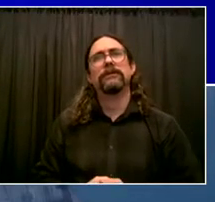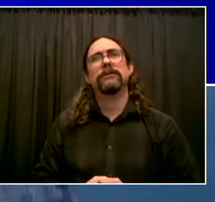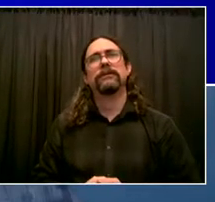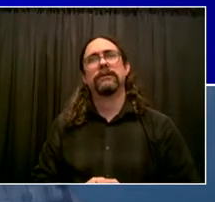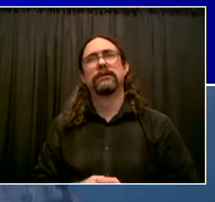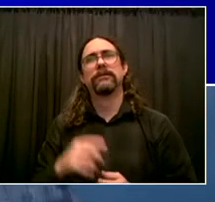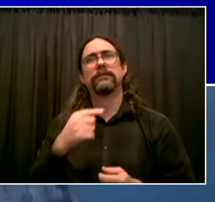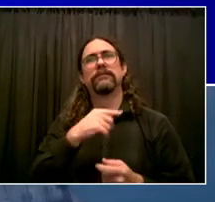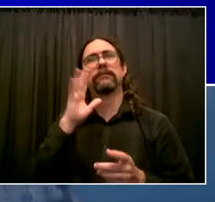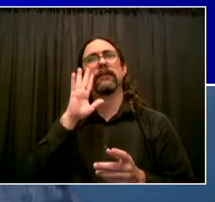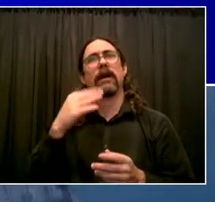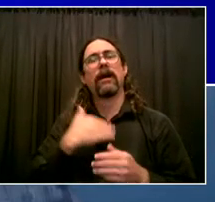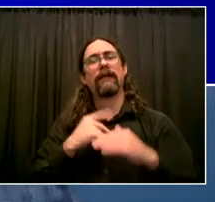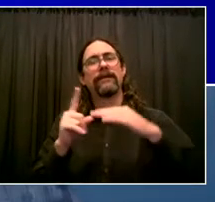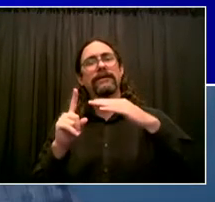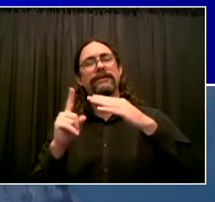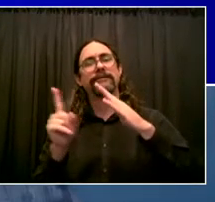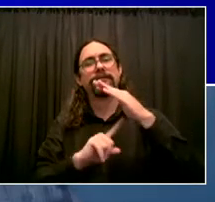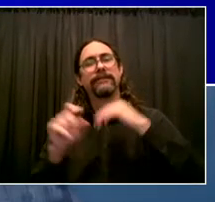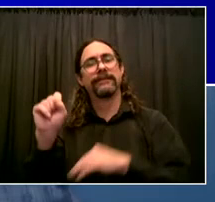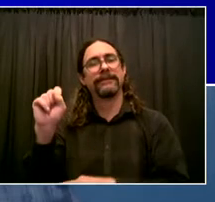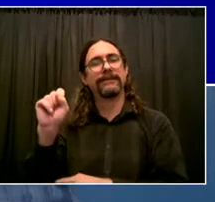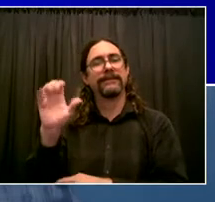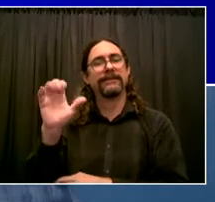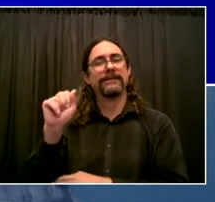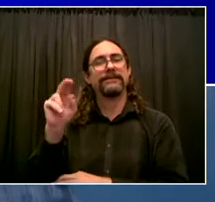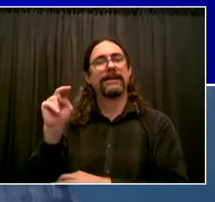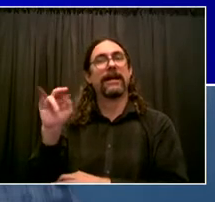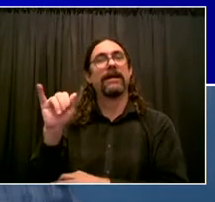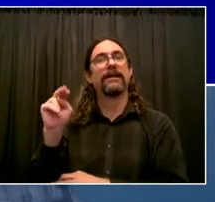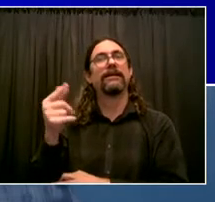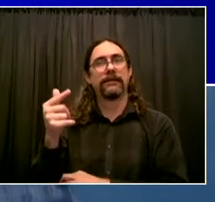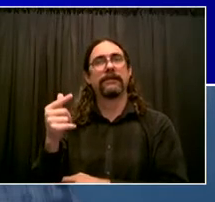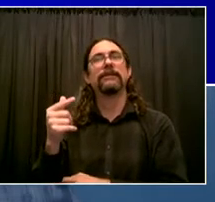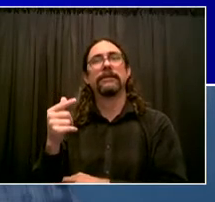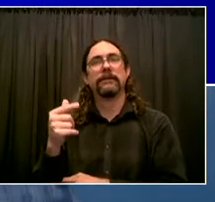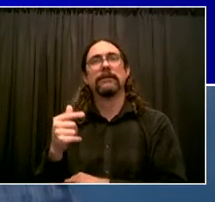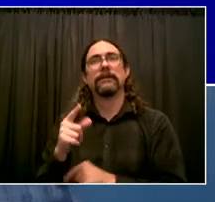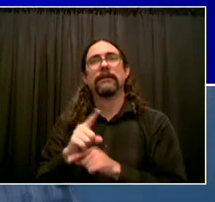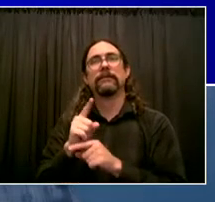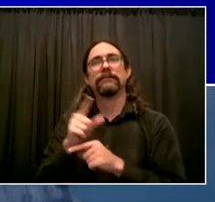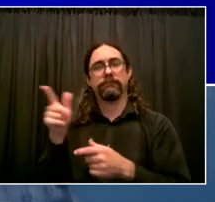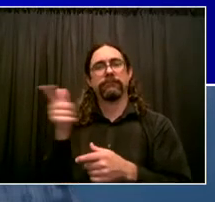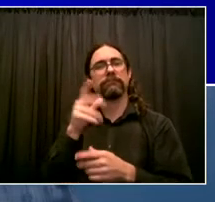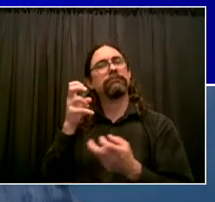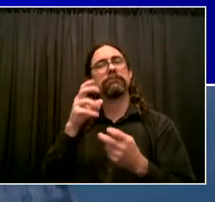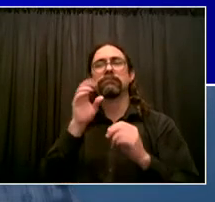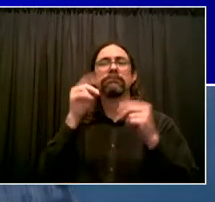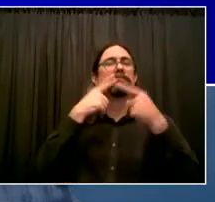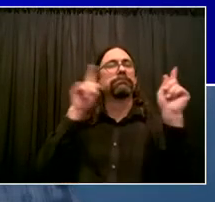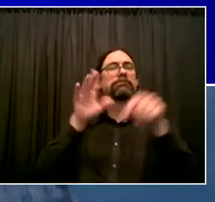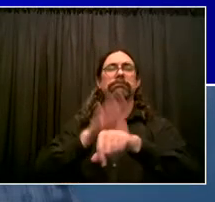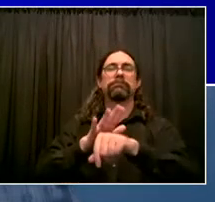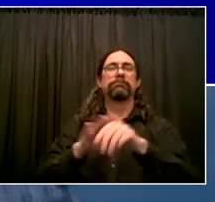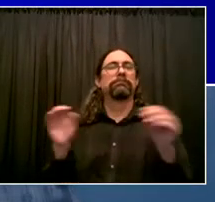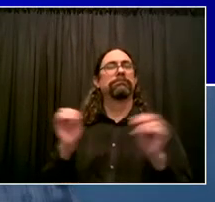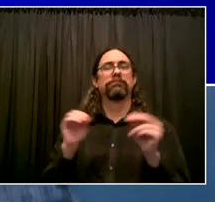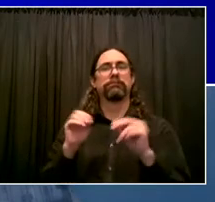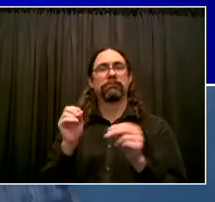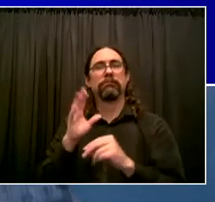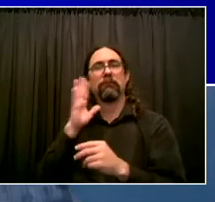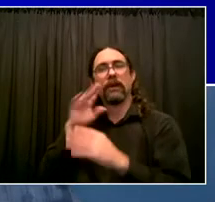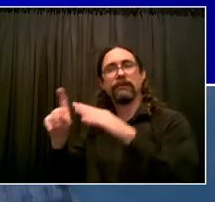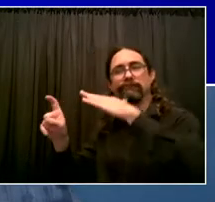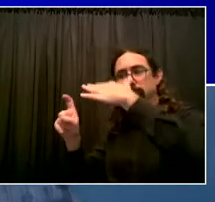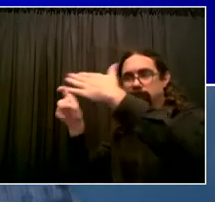first. And unannounced scanning is a tool that's been very successful. We'll be doing that at some schools where it would be particularly helpful. We're